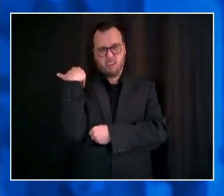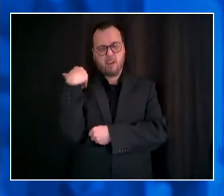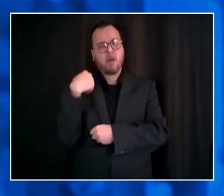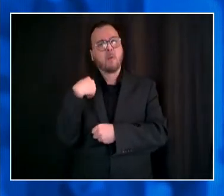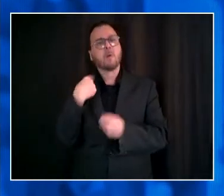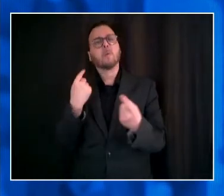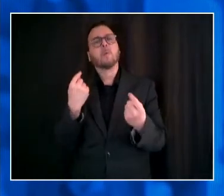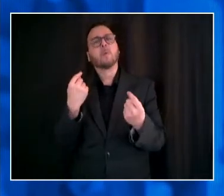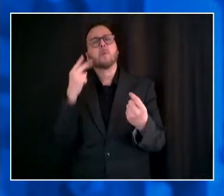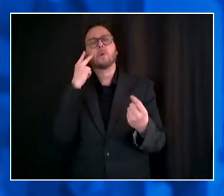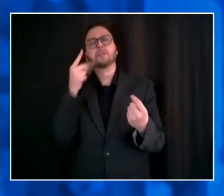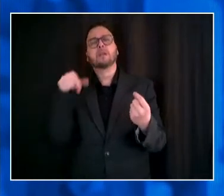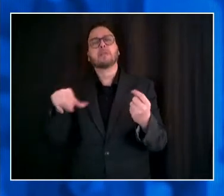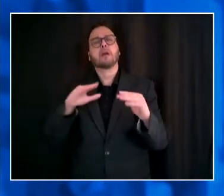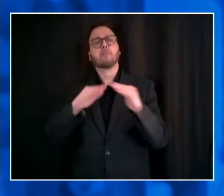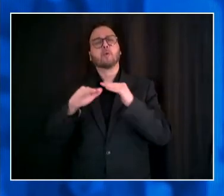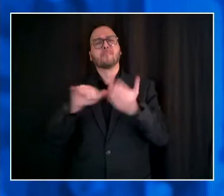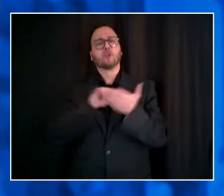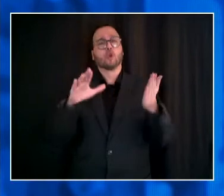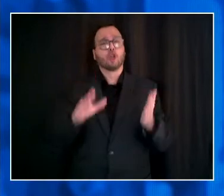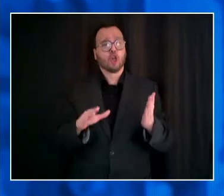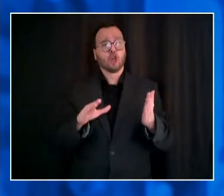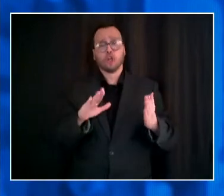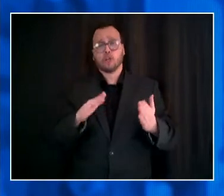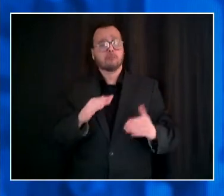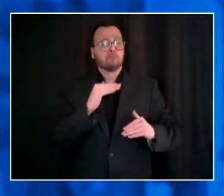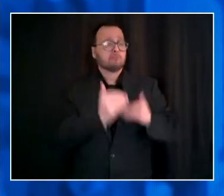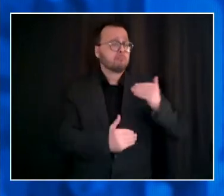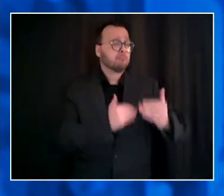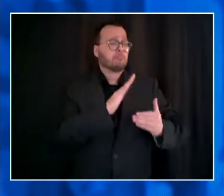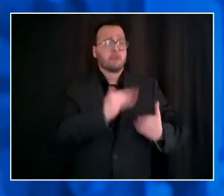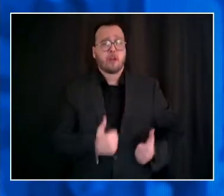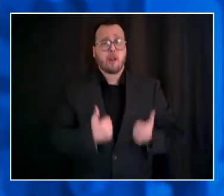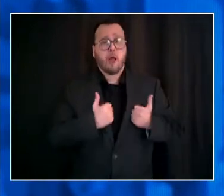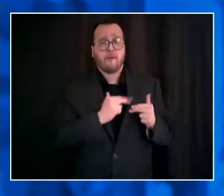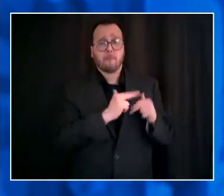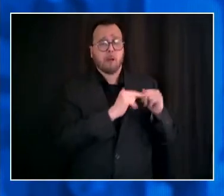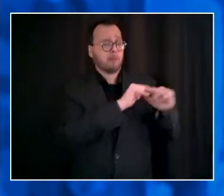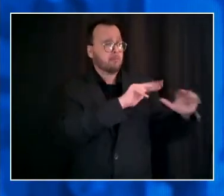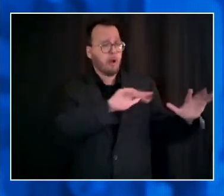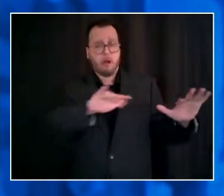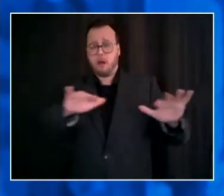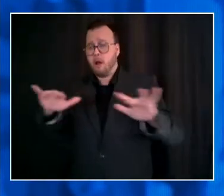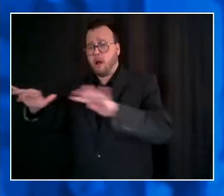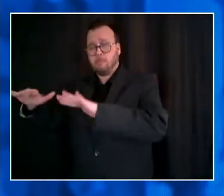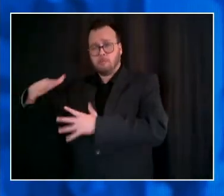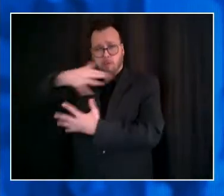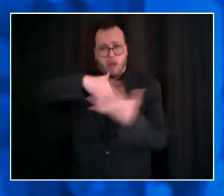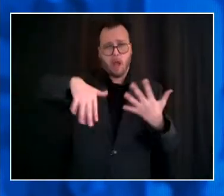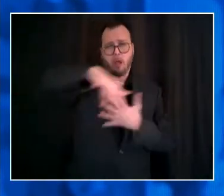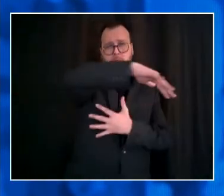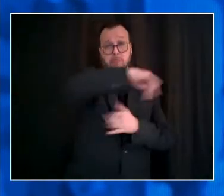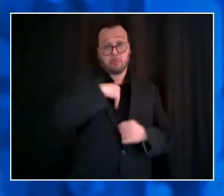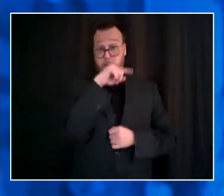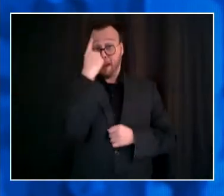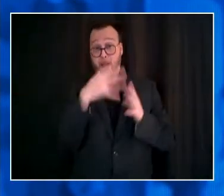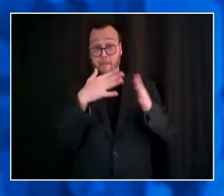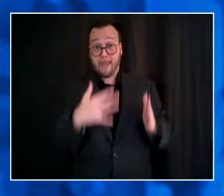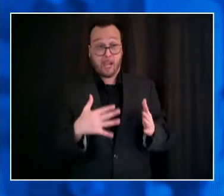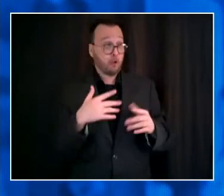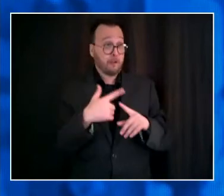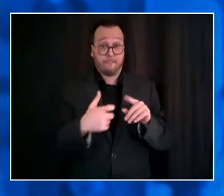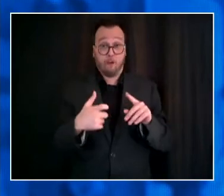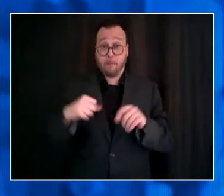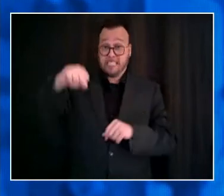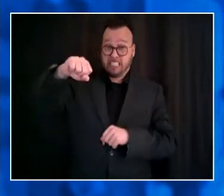community of New Yorkers building their lives all around us. Black Americans from deep in the